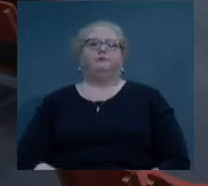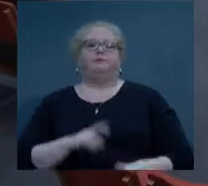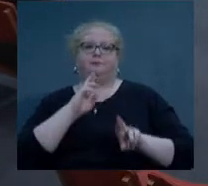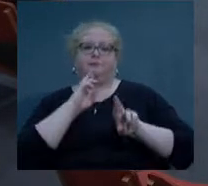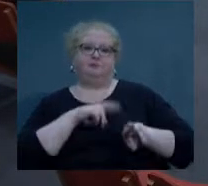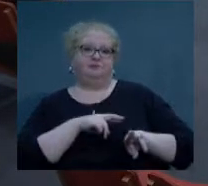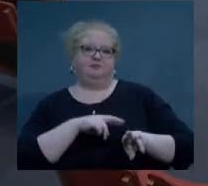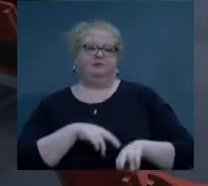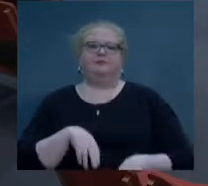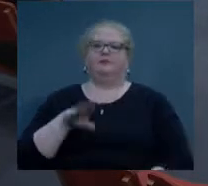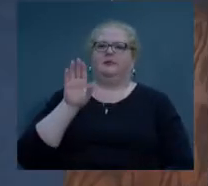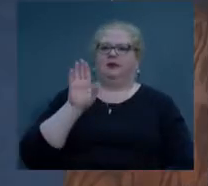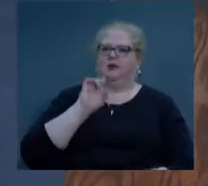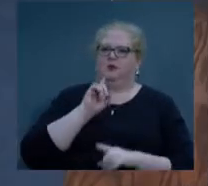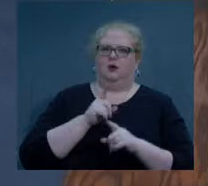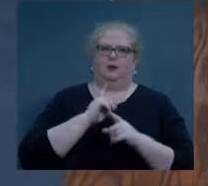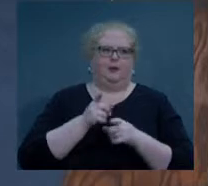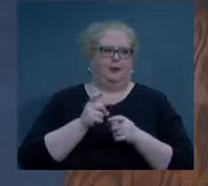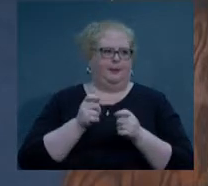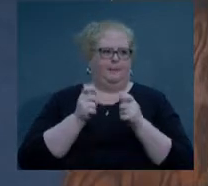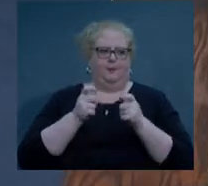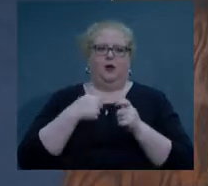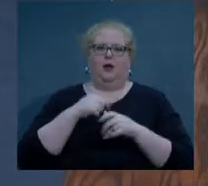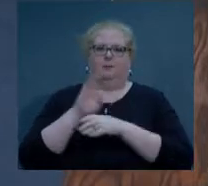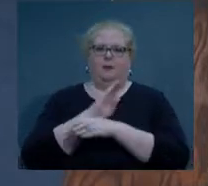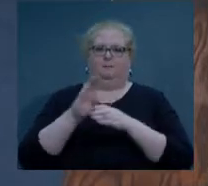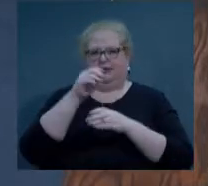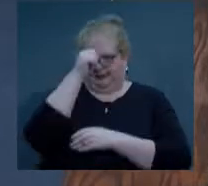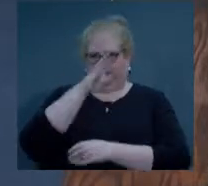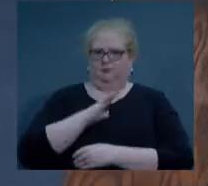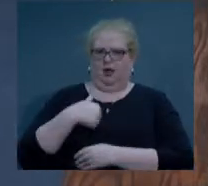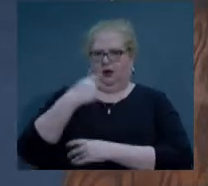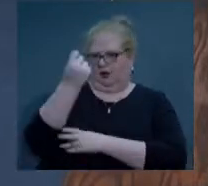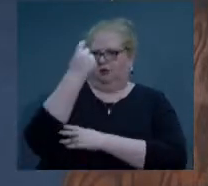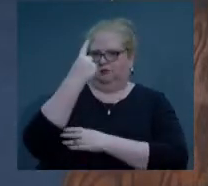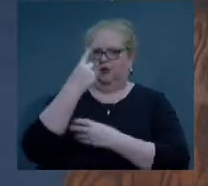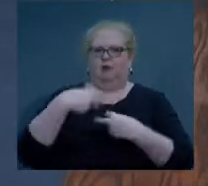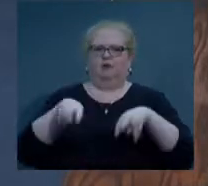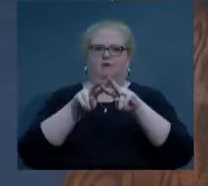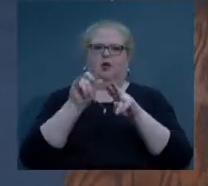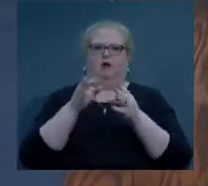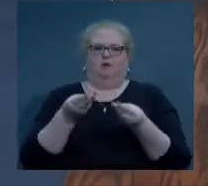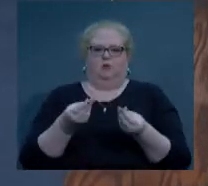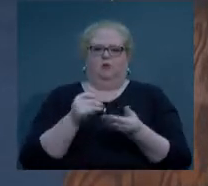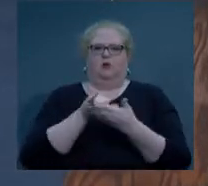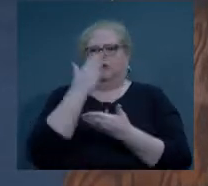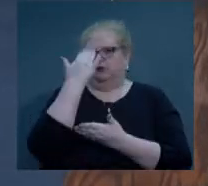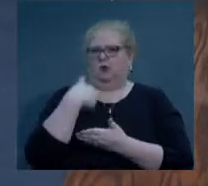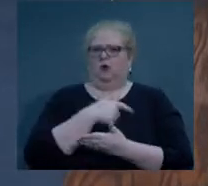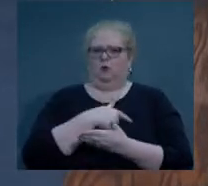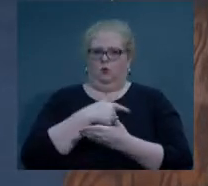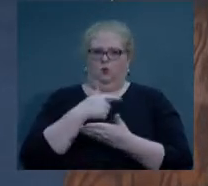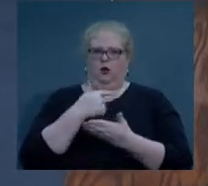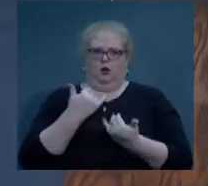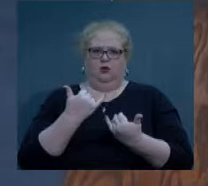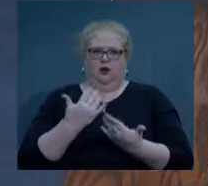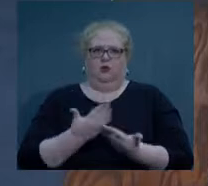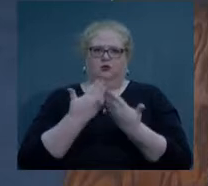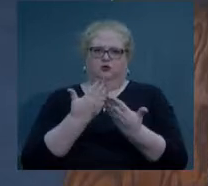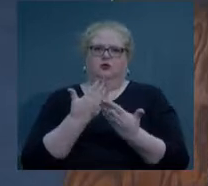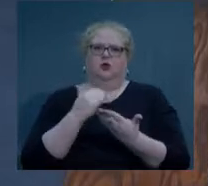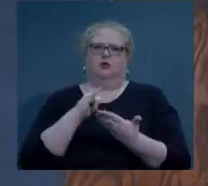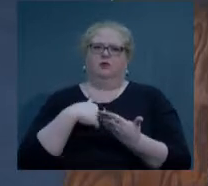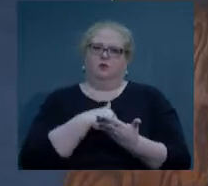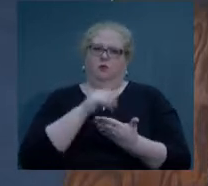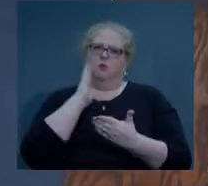Real briefly, certainly as a businessman and a developer, I understand the value of property, and that's why what we're going to propose to build is quality in